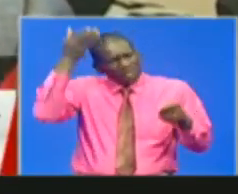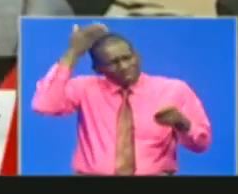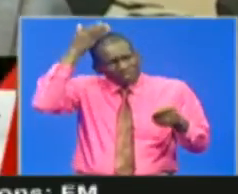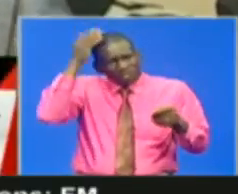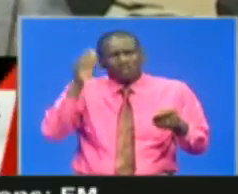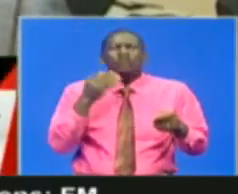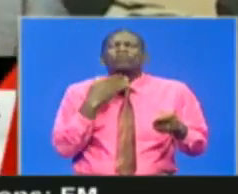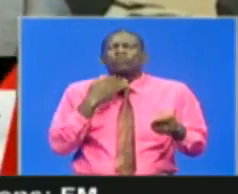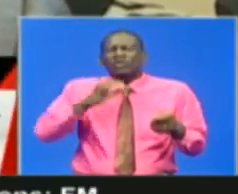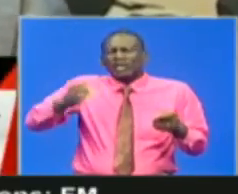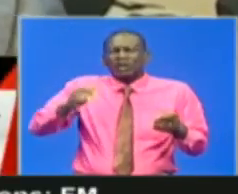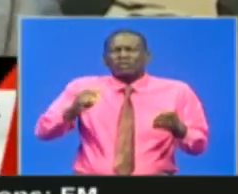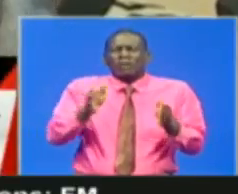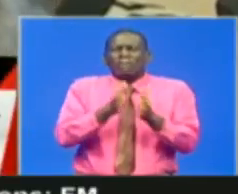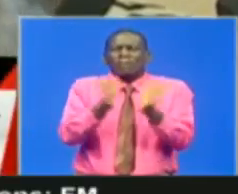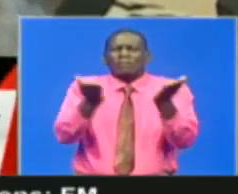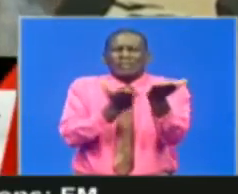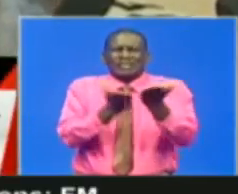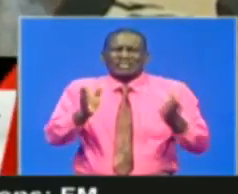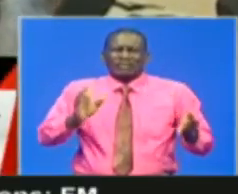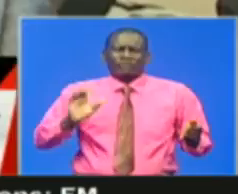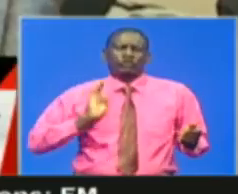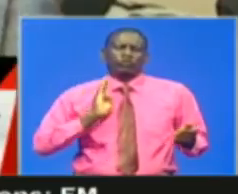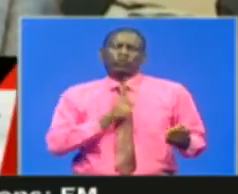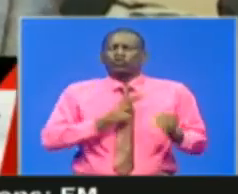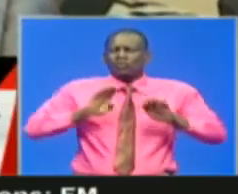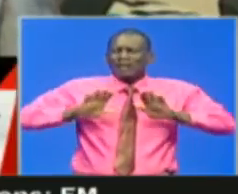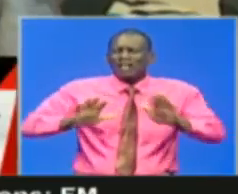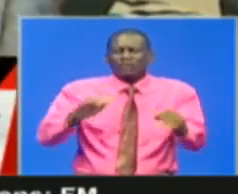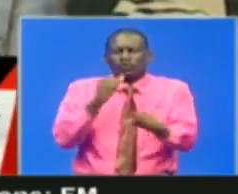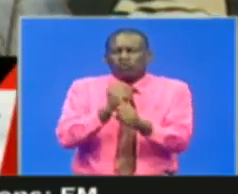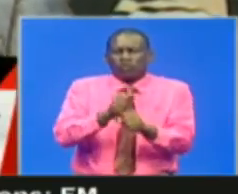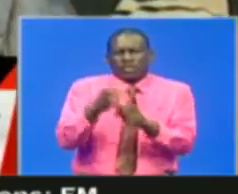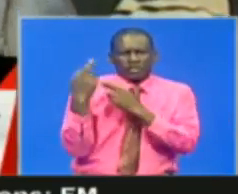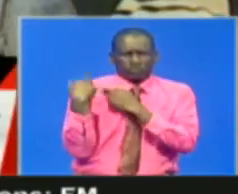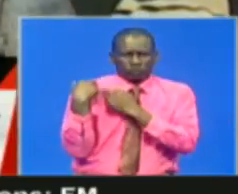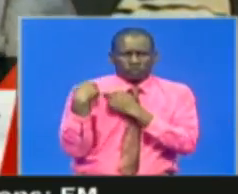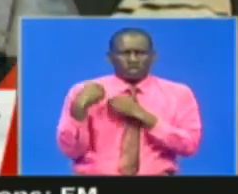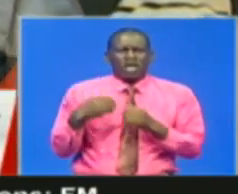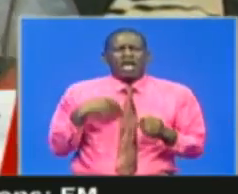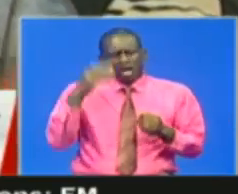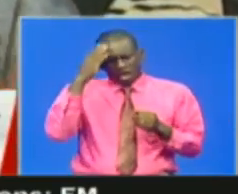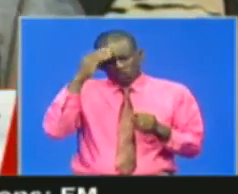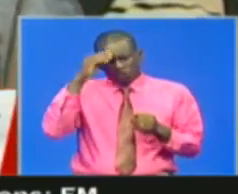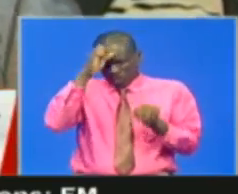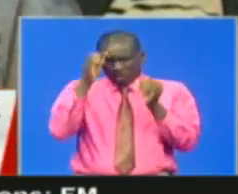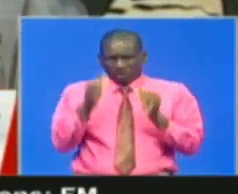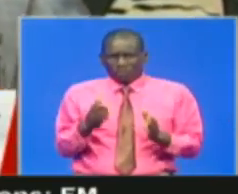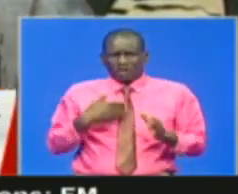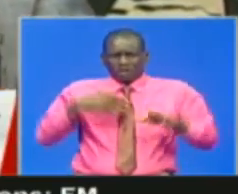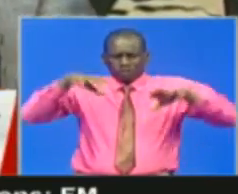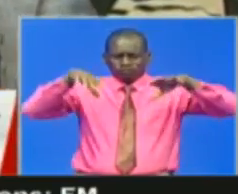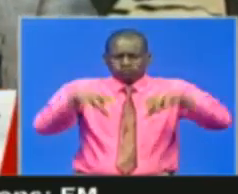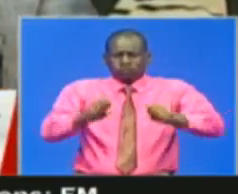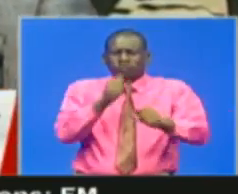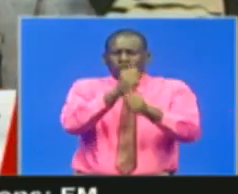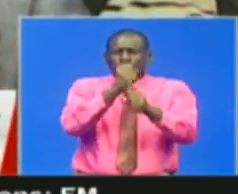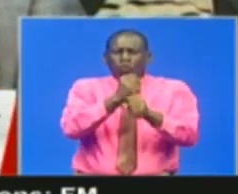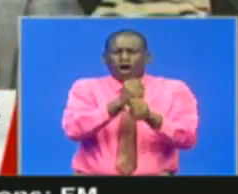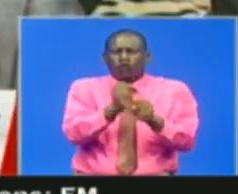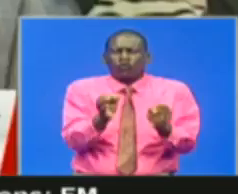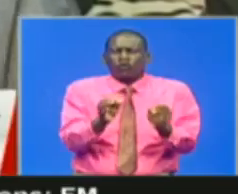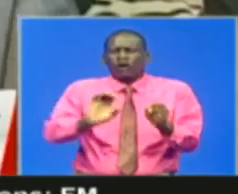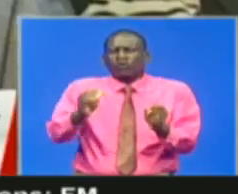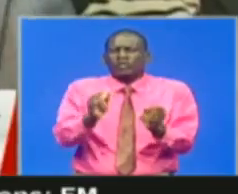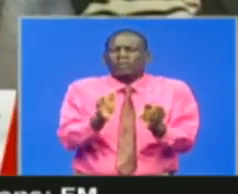service boards to be left to do their work. I know the governors have muscled, have taken over the work of the county public service boards. And